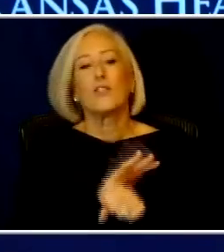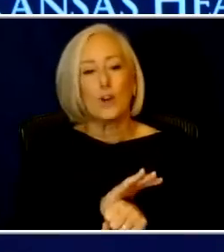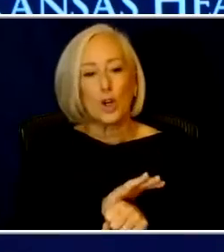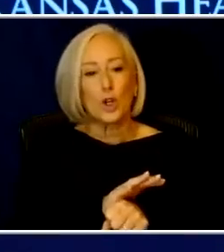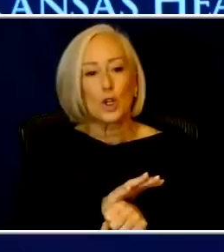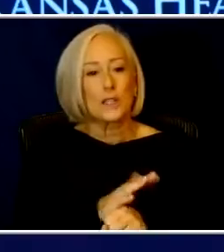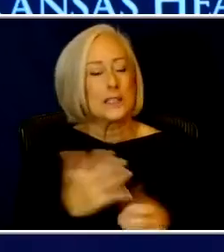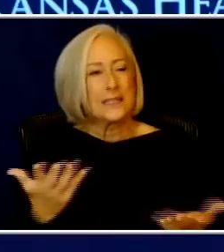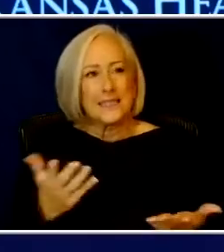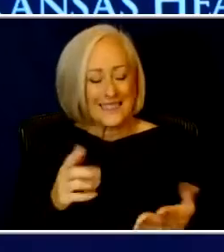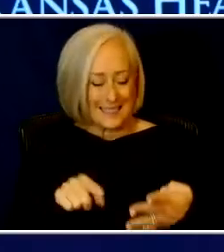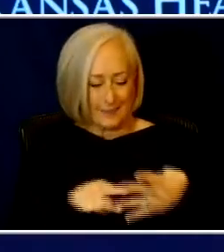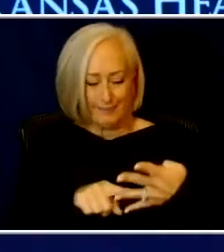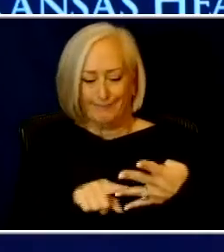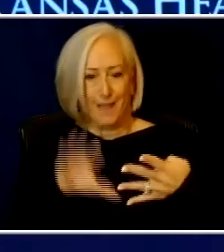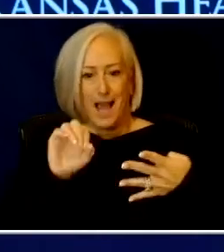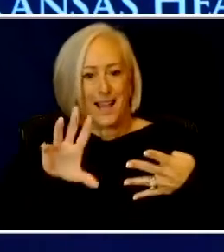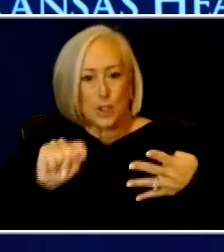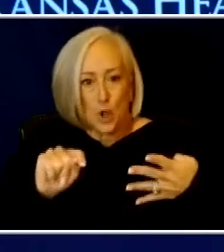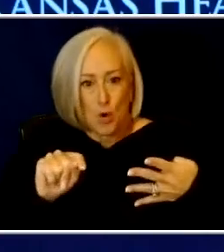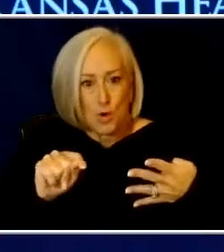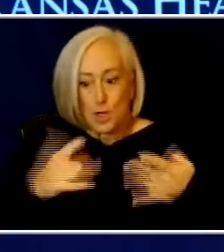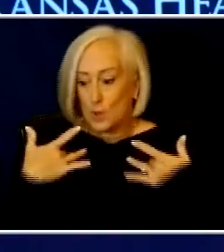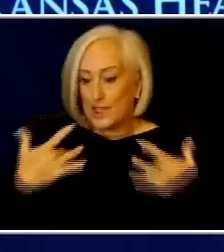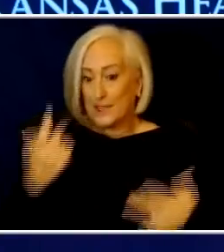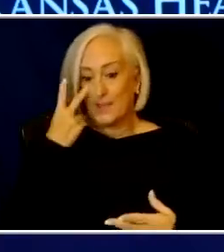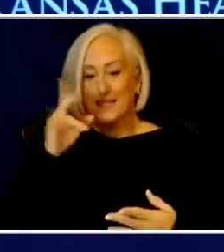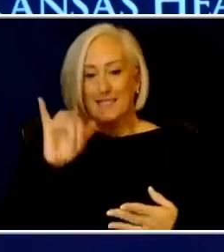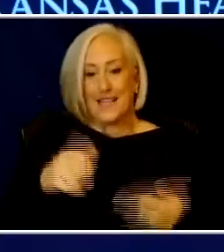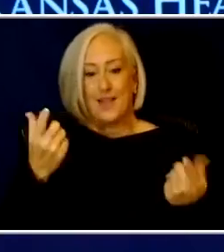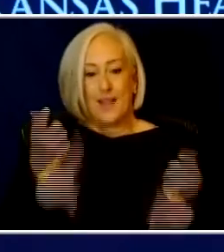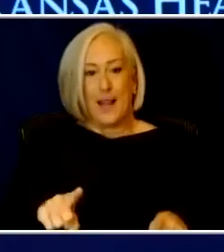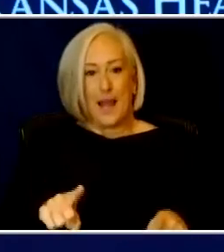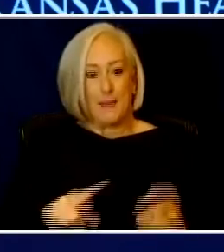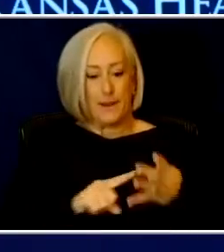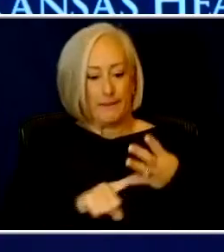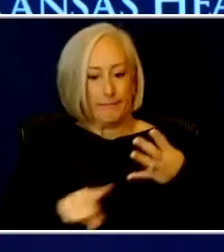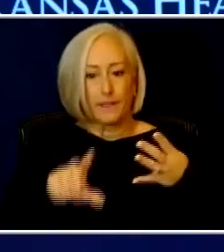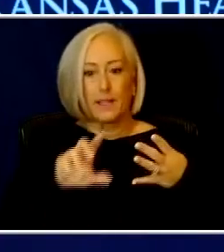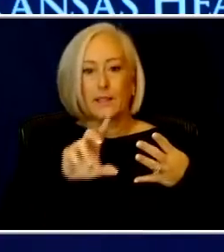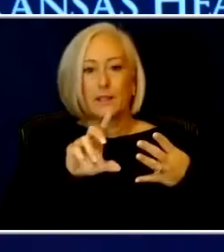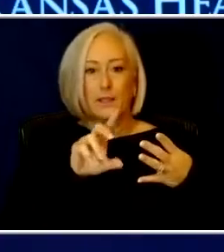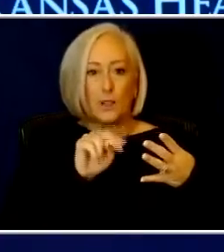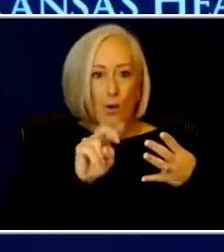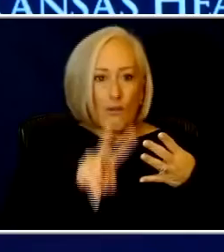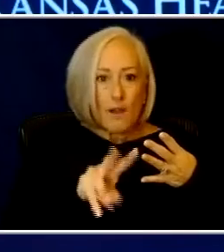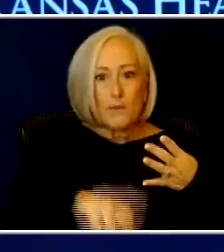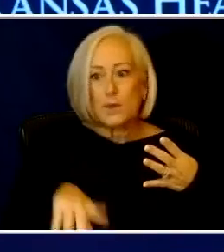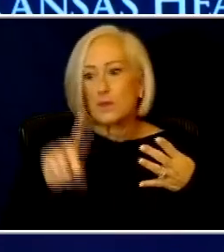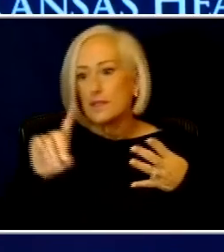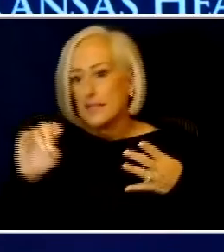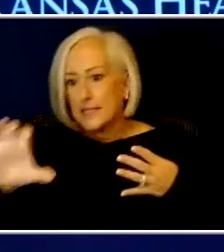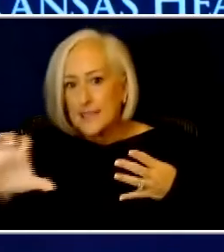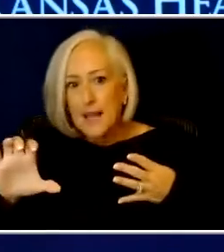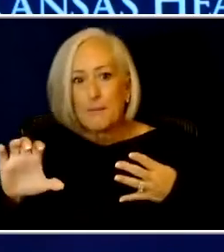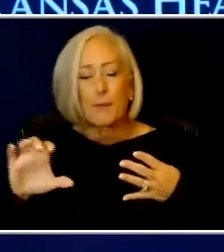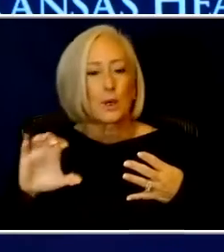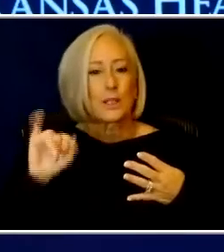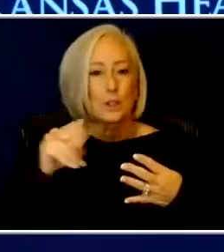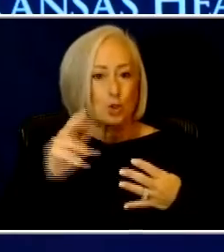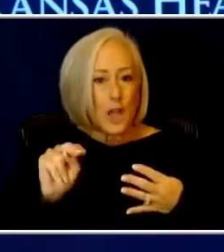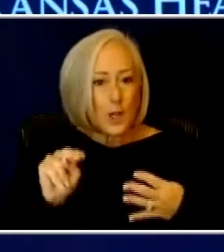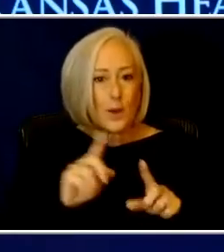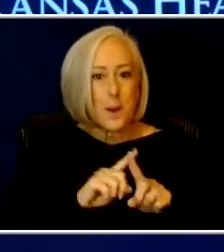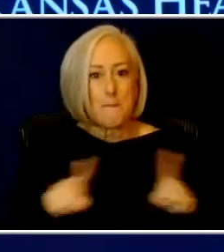usually see in like November, late November, December, January, February, March. That's what the highest census years traditionally for hospitals. But we're already all peaked